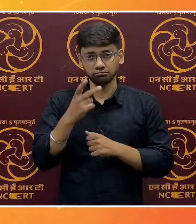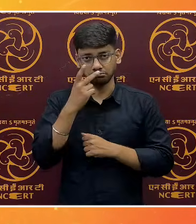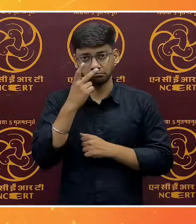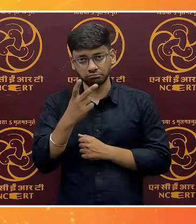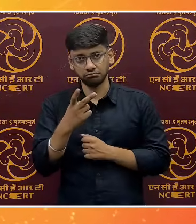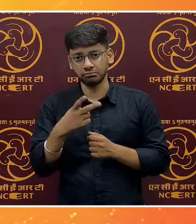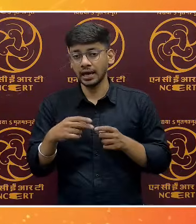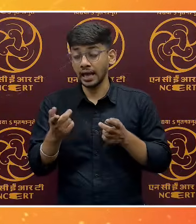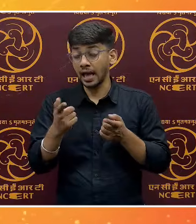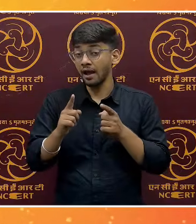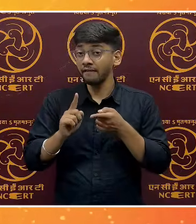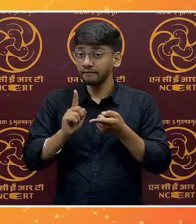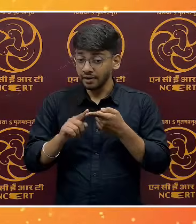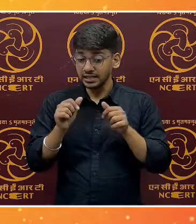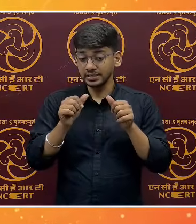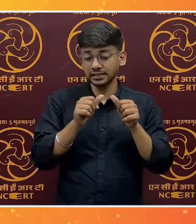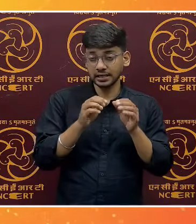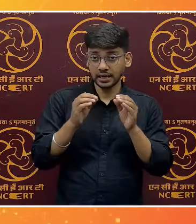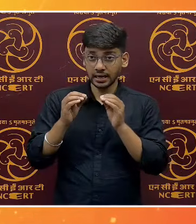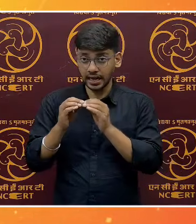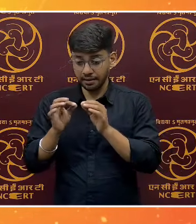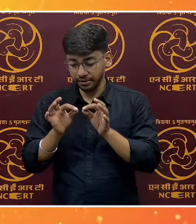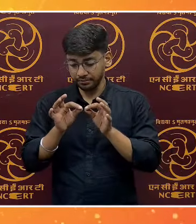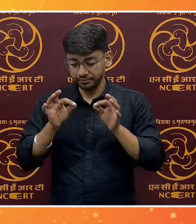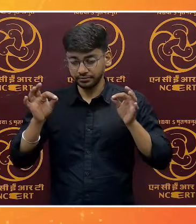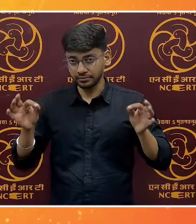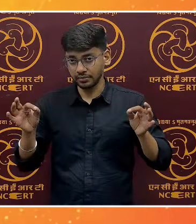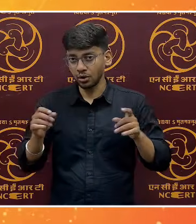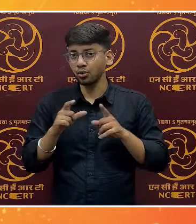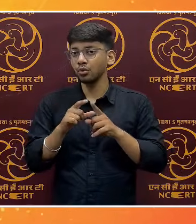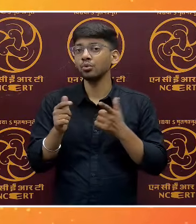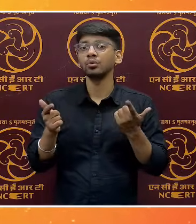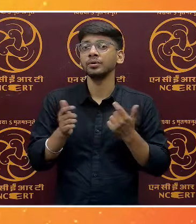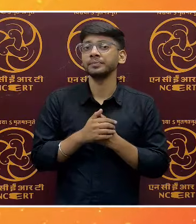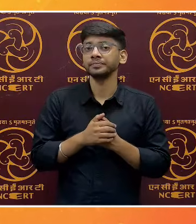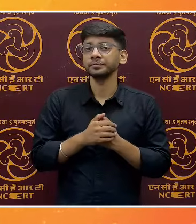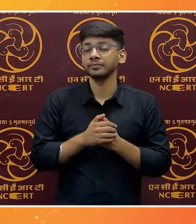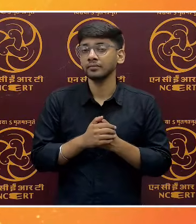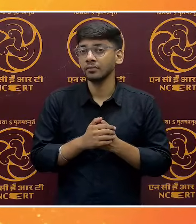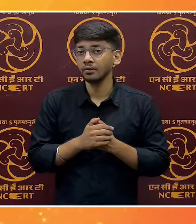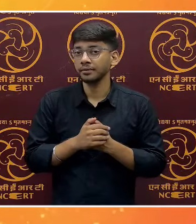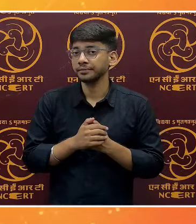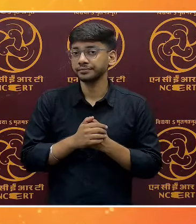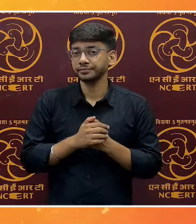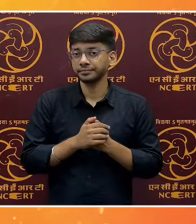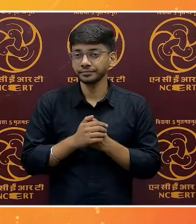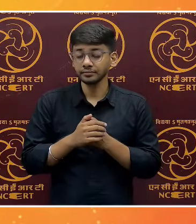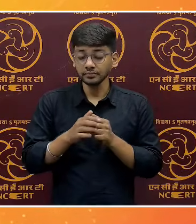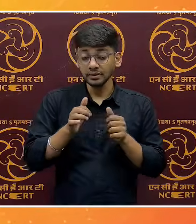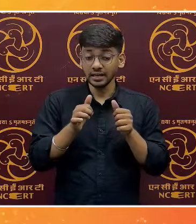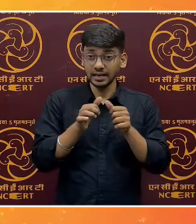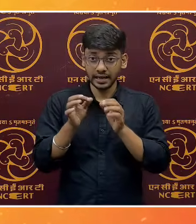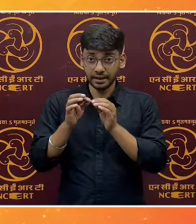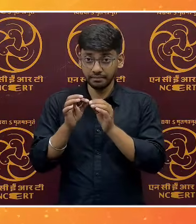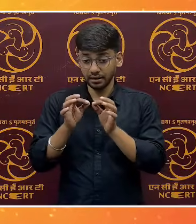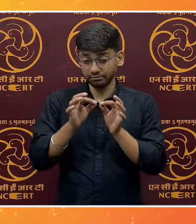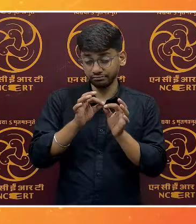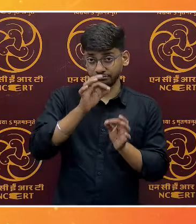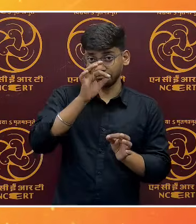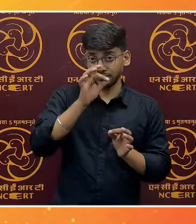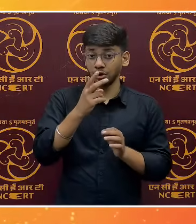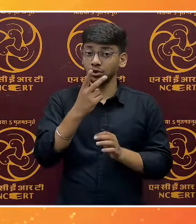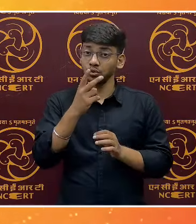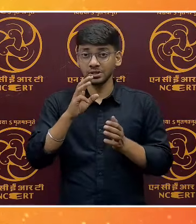to drag this AB line to the ruler. So what we are going to do, we are just drag this AB line here. Now it is